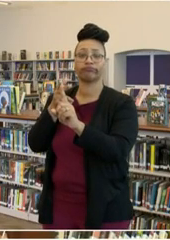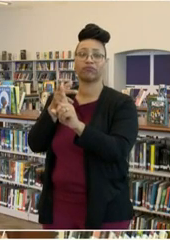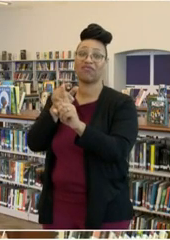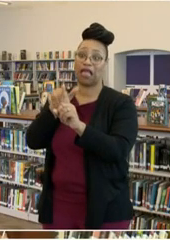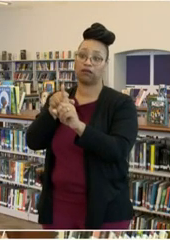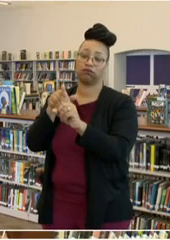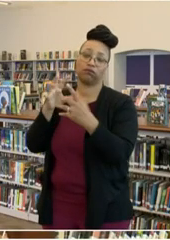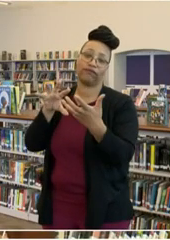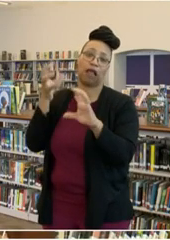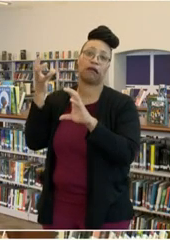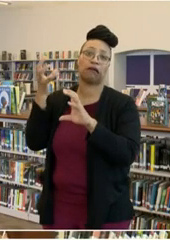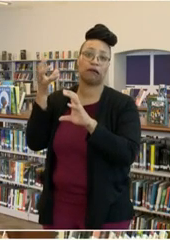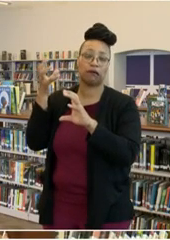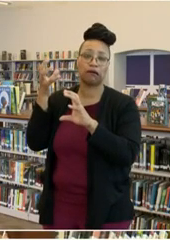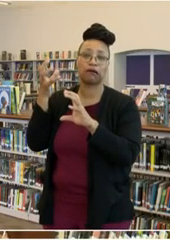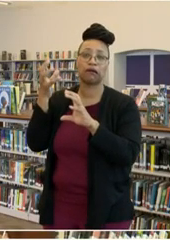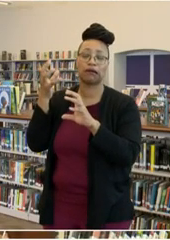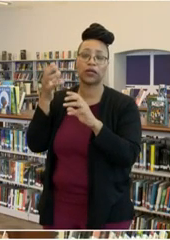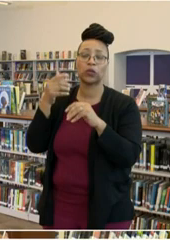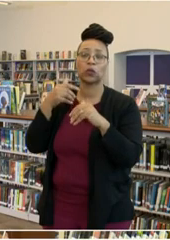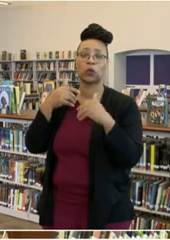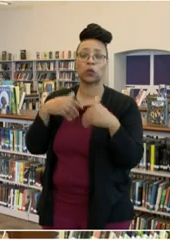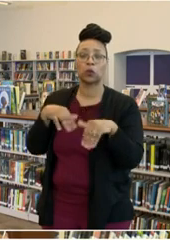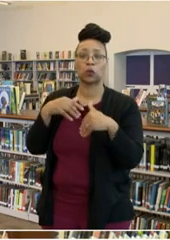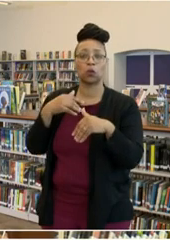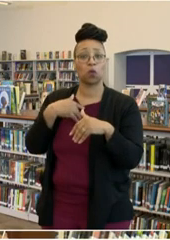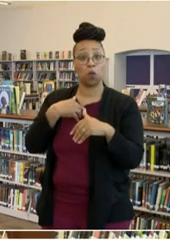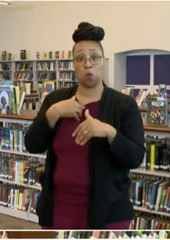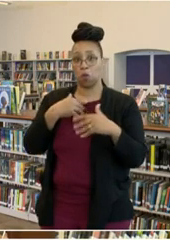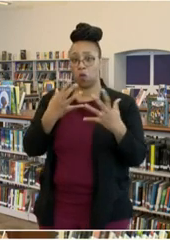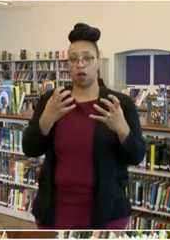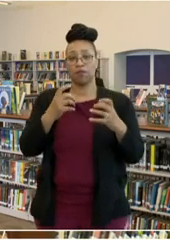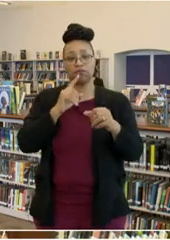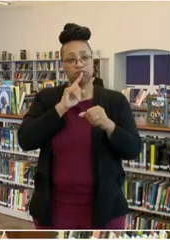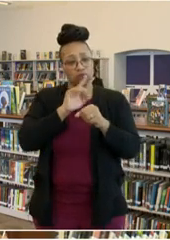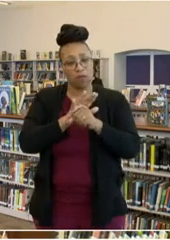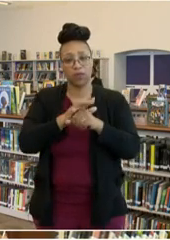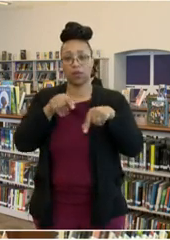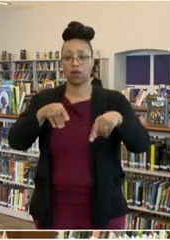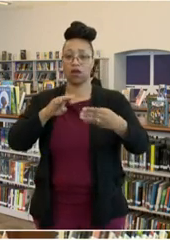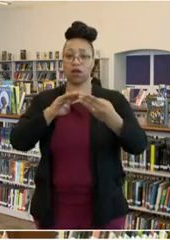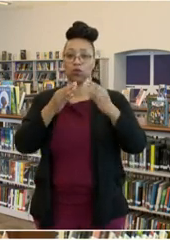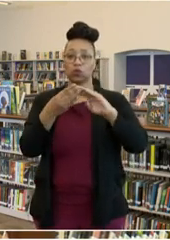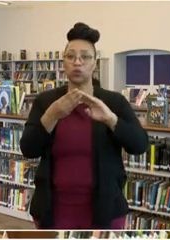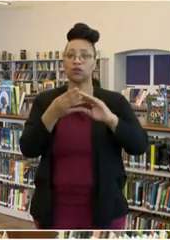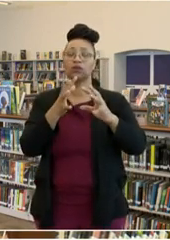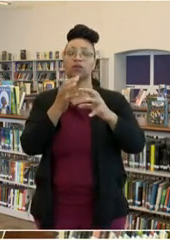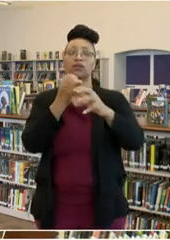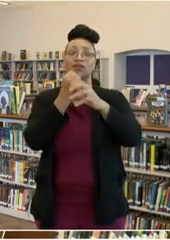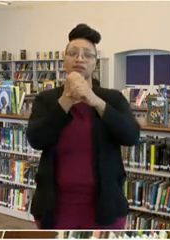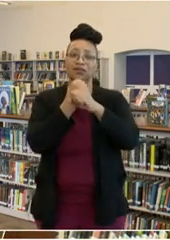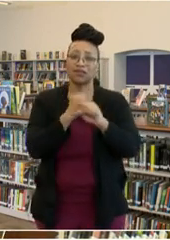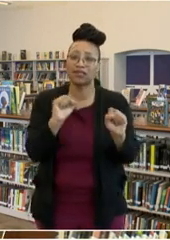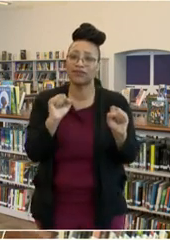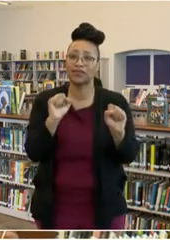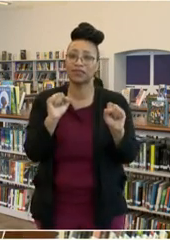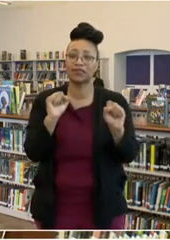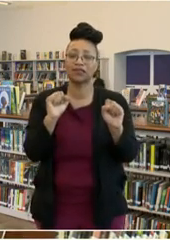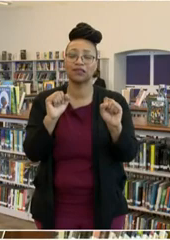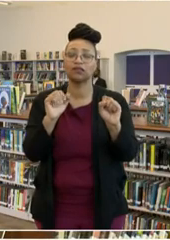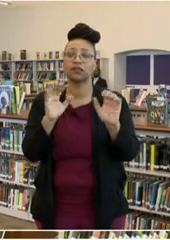we need to do to remove guns from our community and hold people accountable who are using them. But I